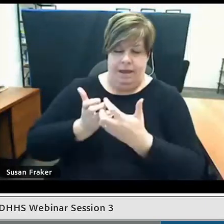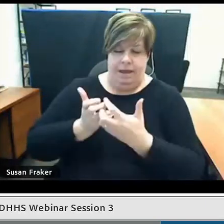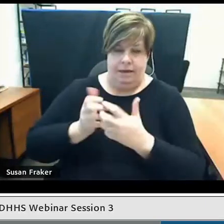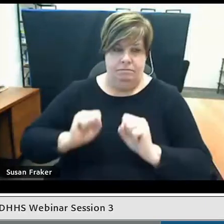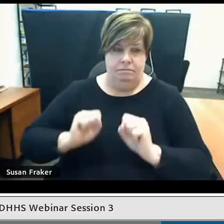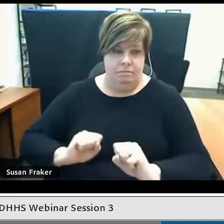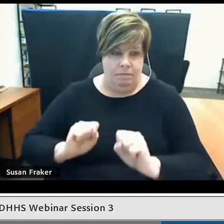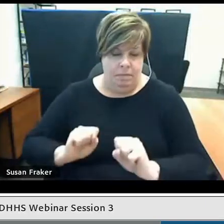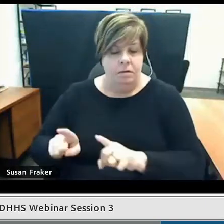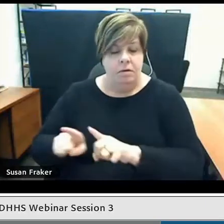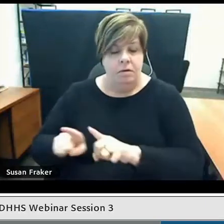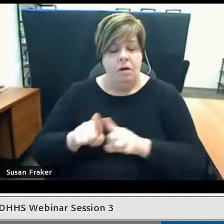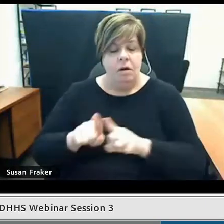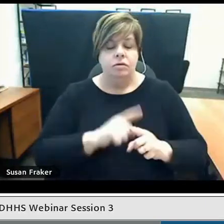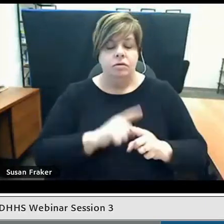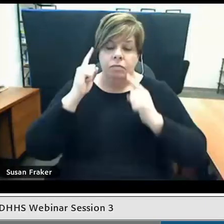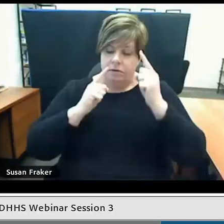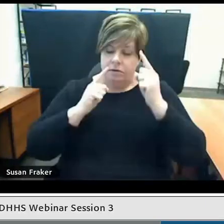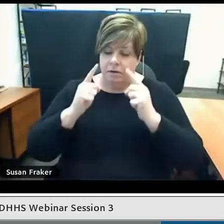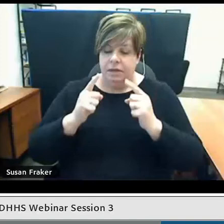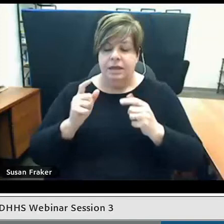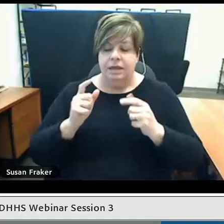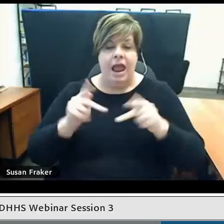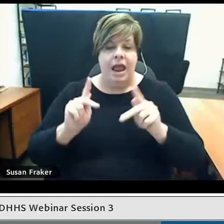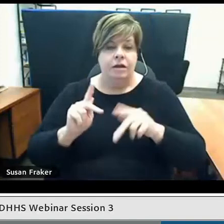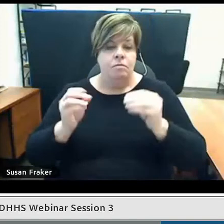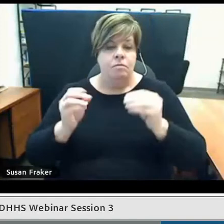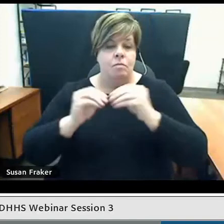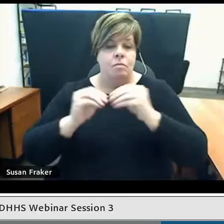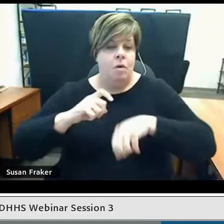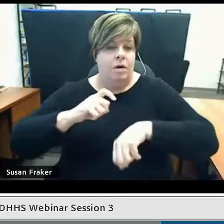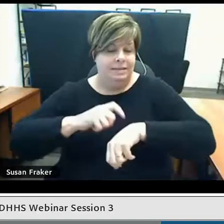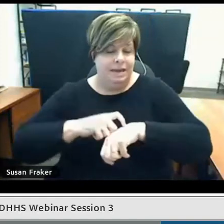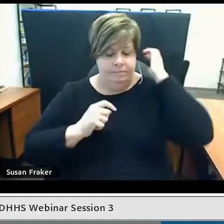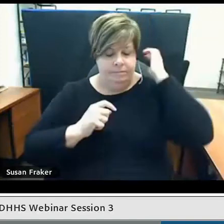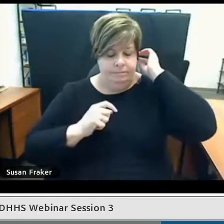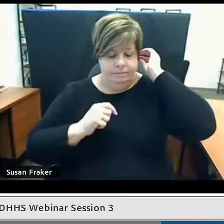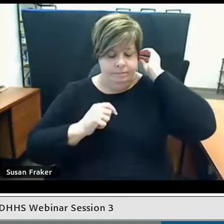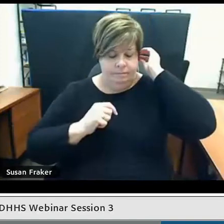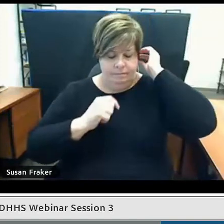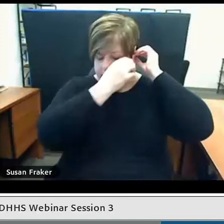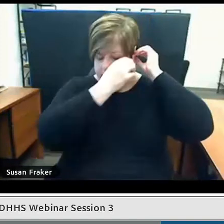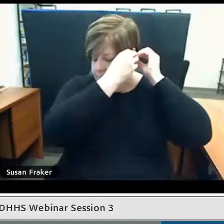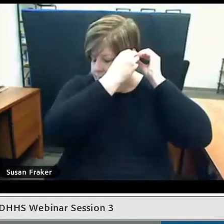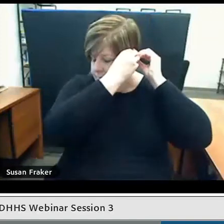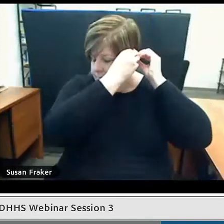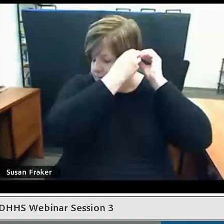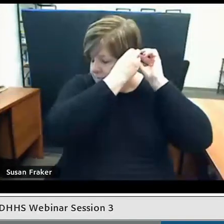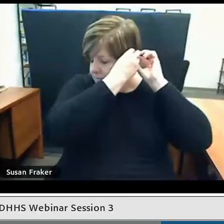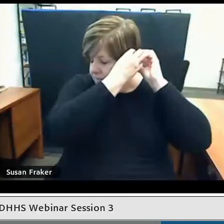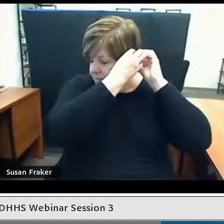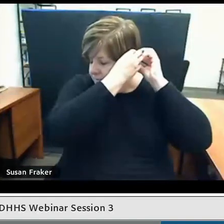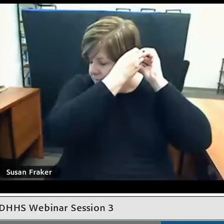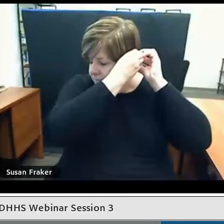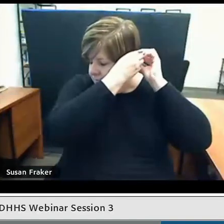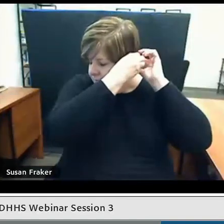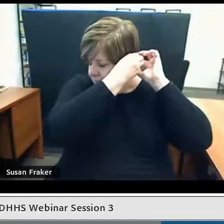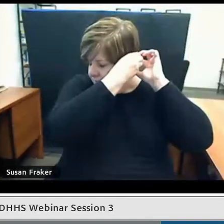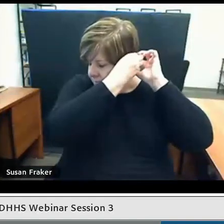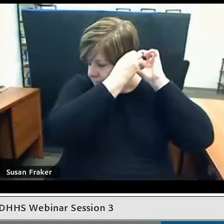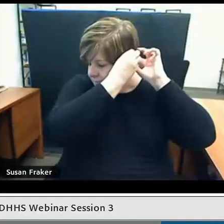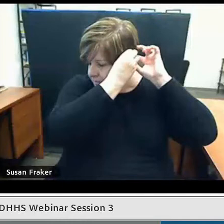You also want to consider allowing extra time. A typical intake is probably going to take longer if you're doing it